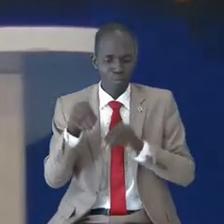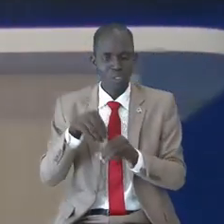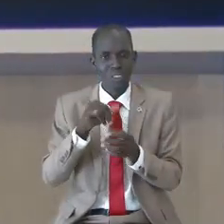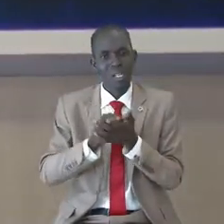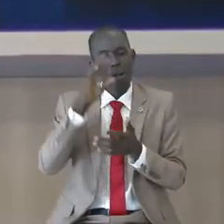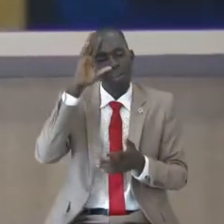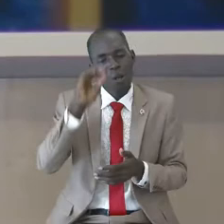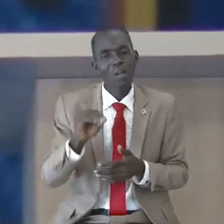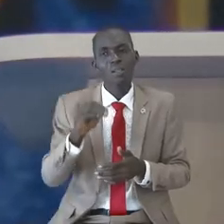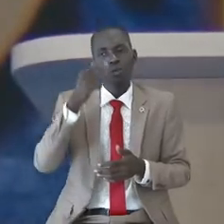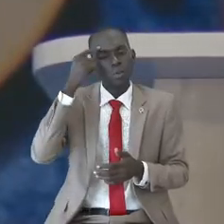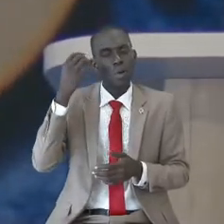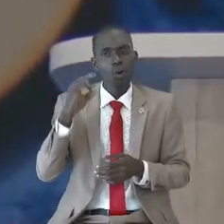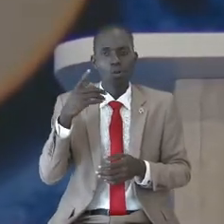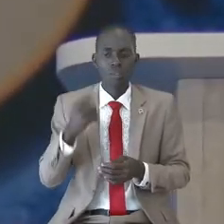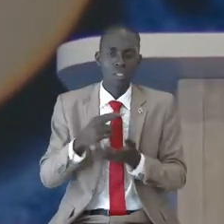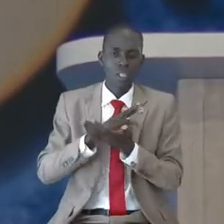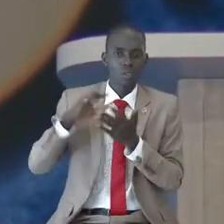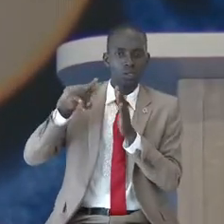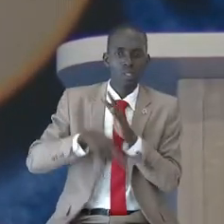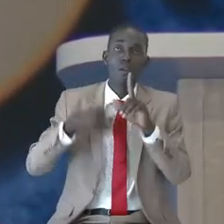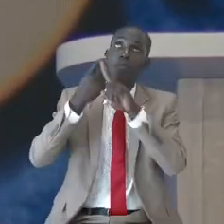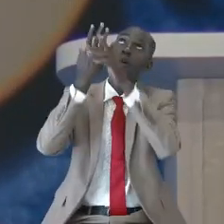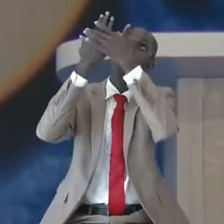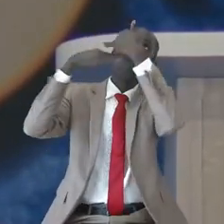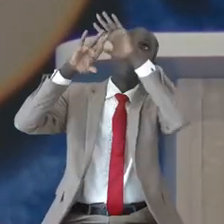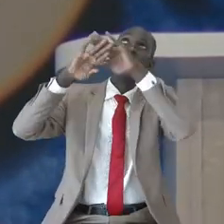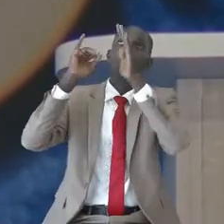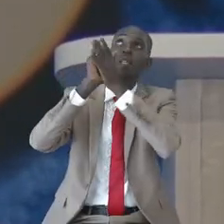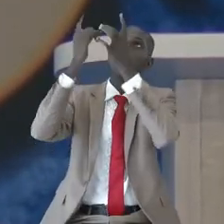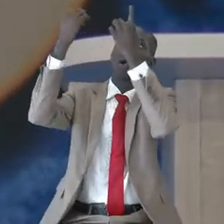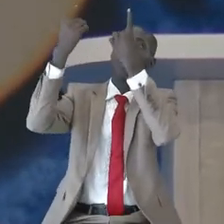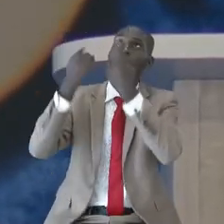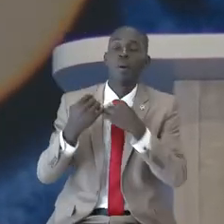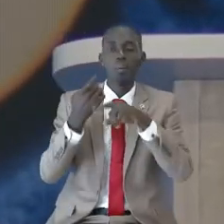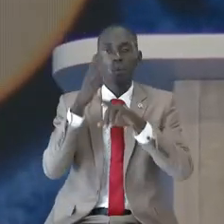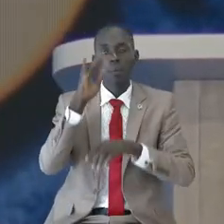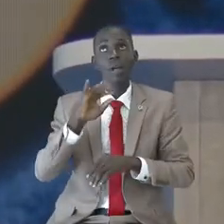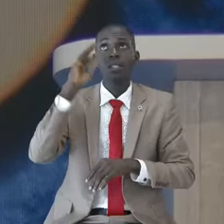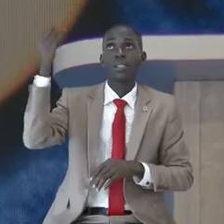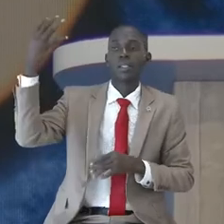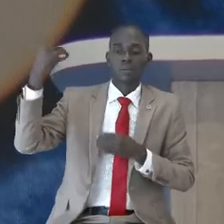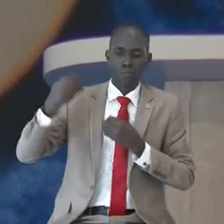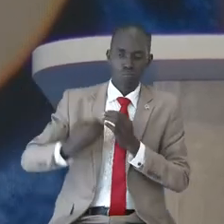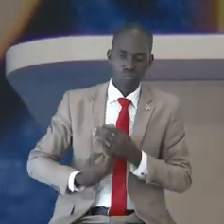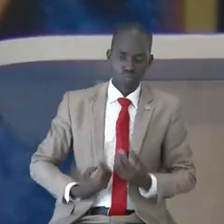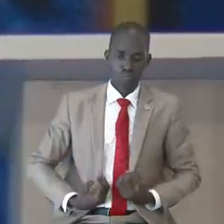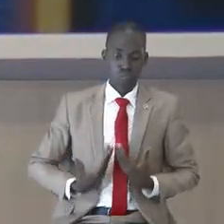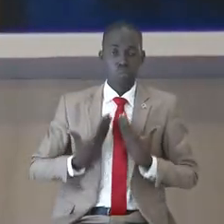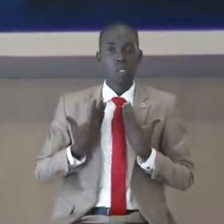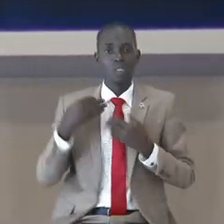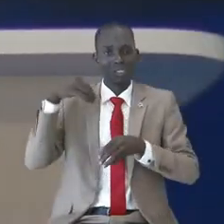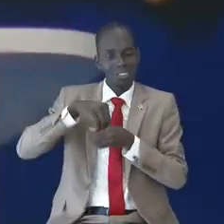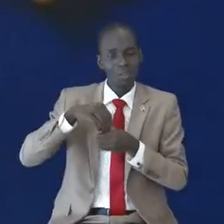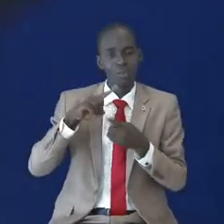basis of the righteousness from heaven that comes by grace imparted unto him, he said, you're